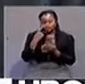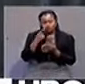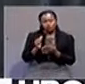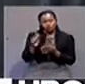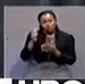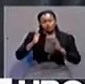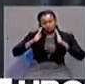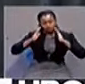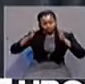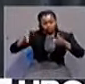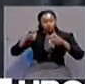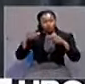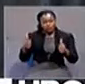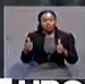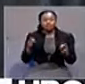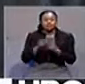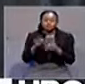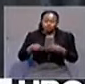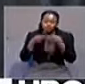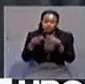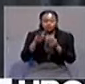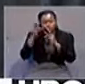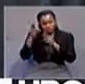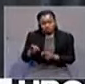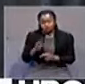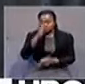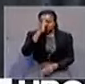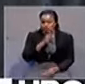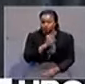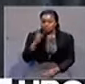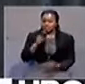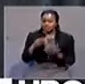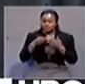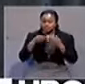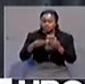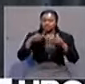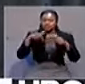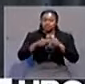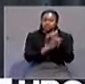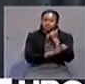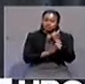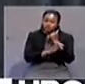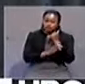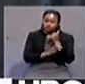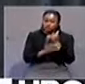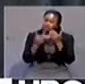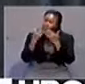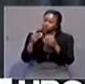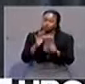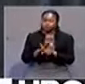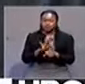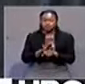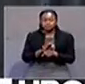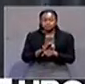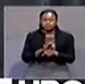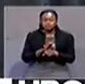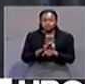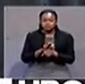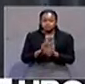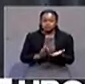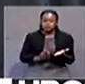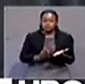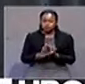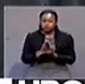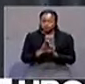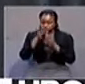attention and you give due respect to the religious leaders in this country. Thank you. Right, Honorable Speaker,